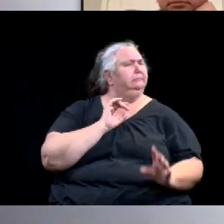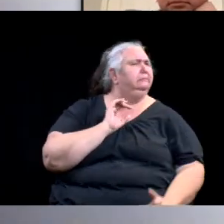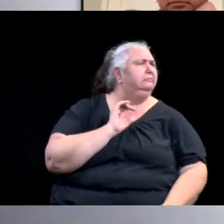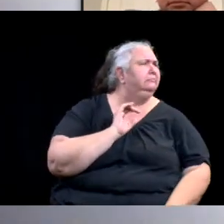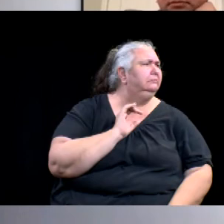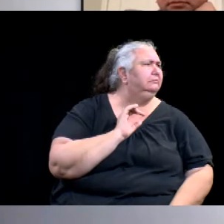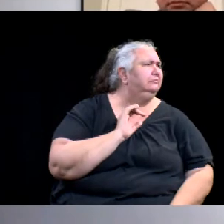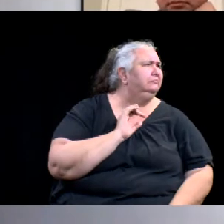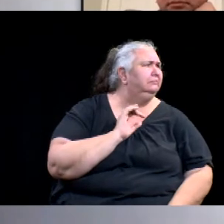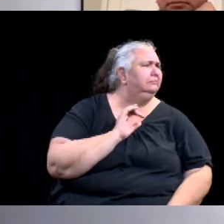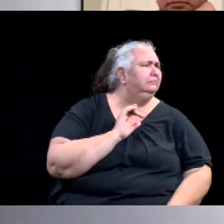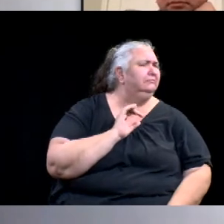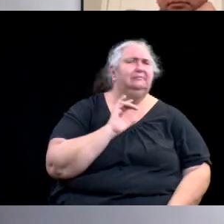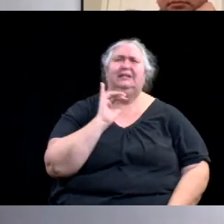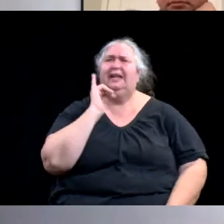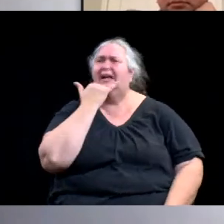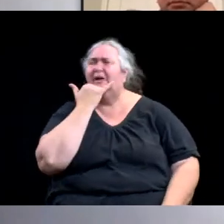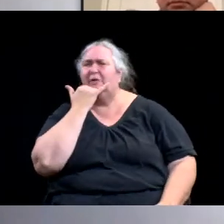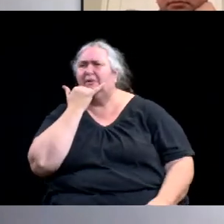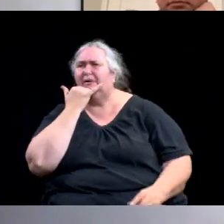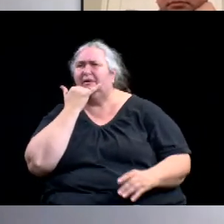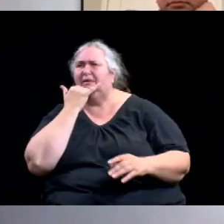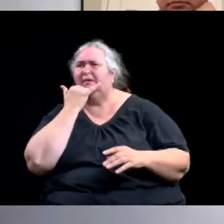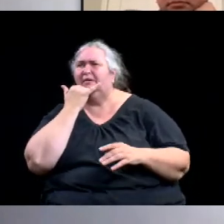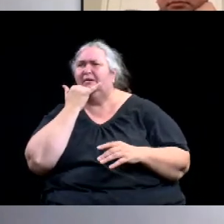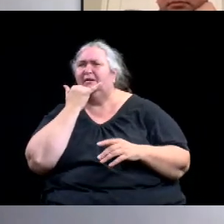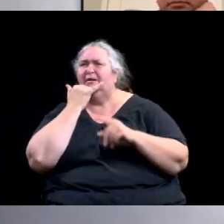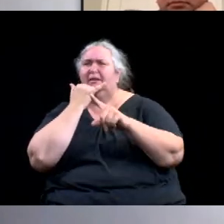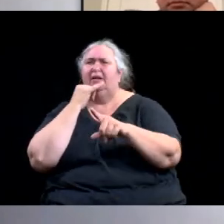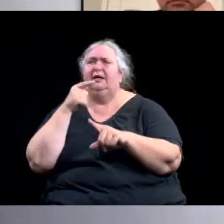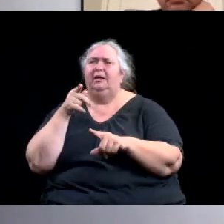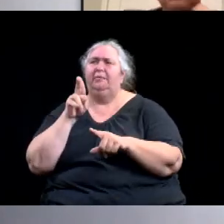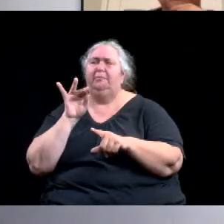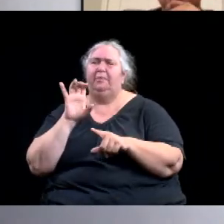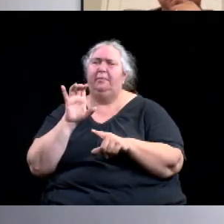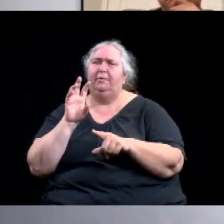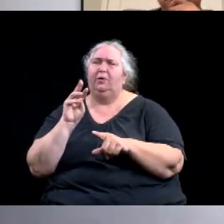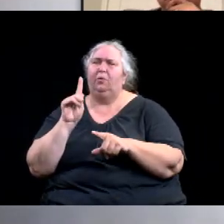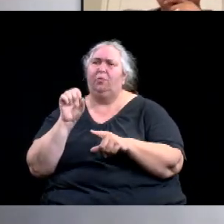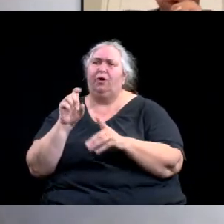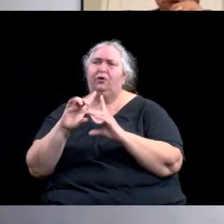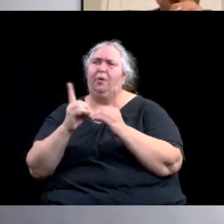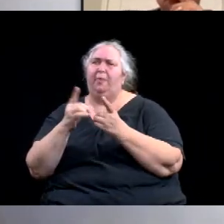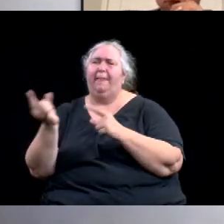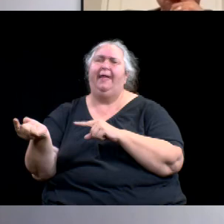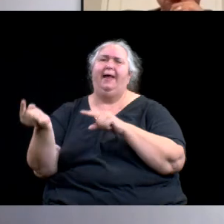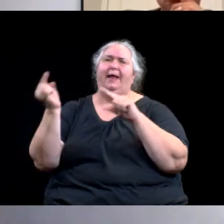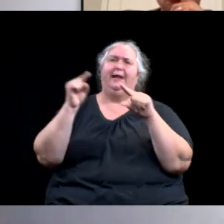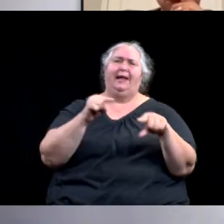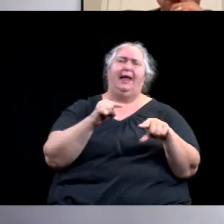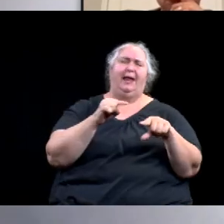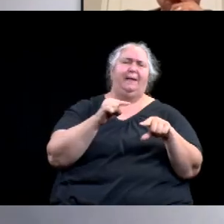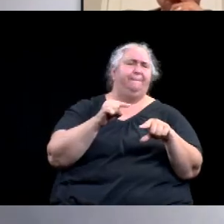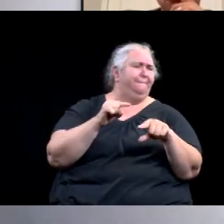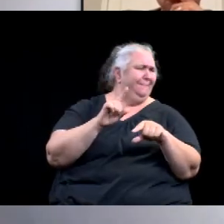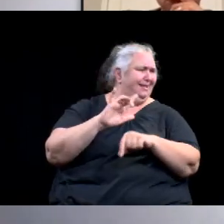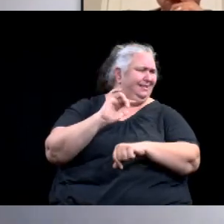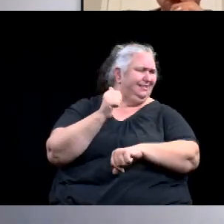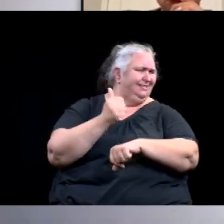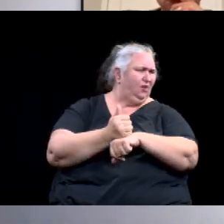approach to the alleyway is not in accordance with the adopted city development plan